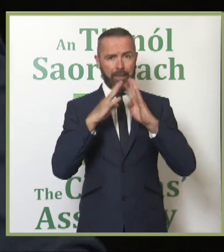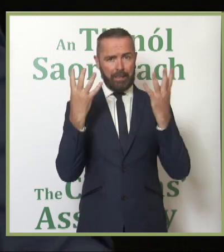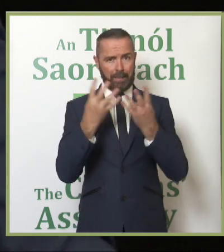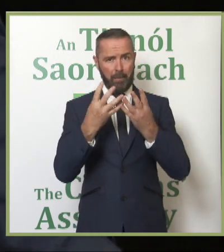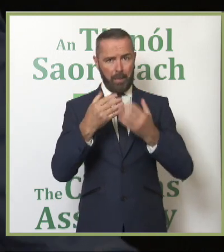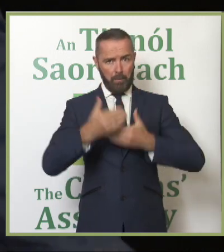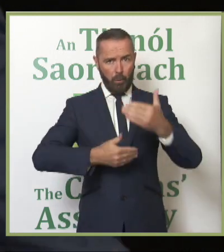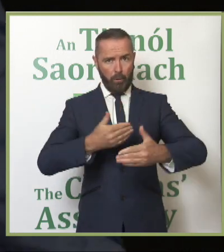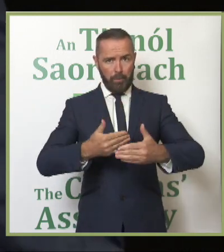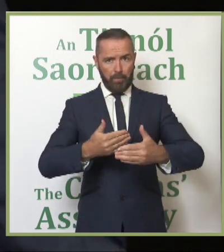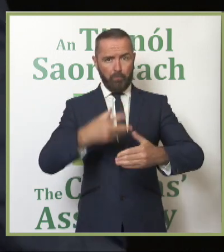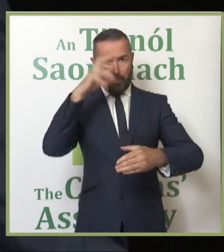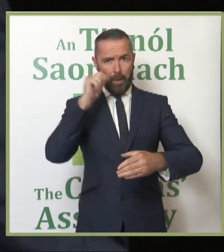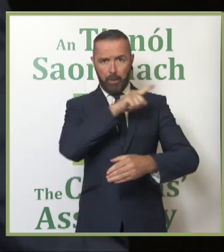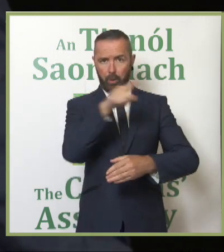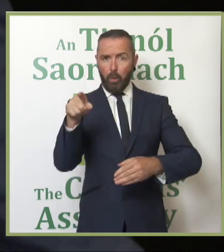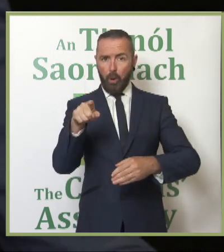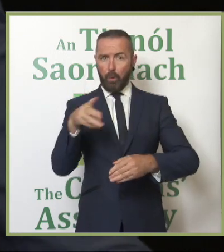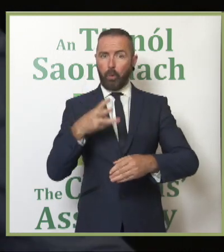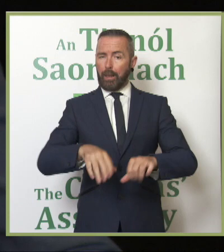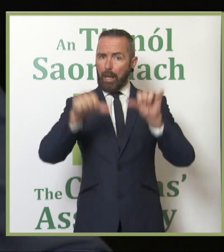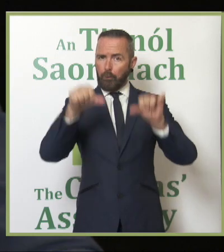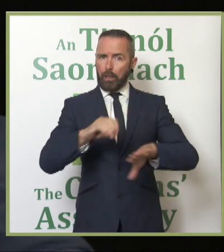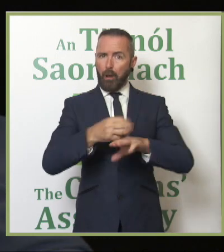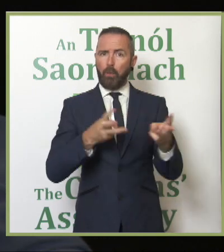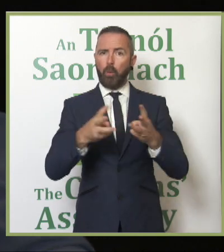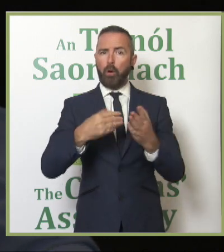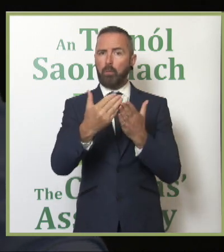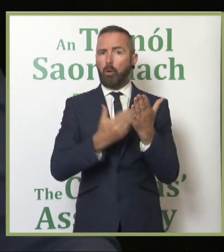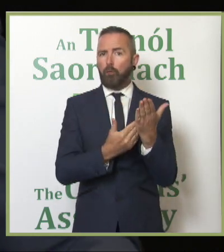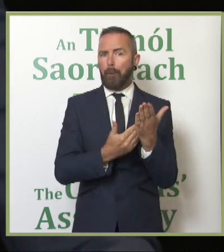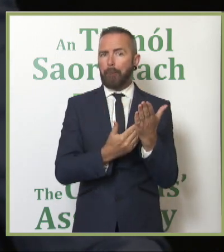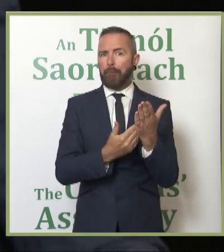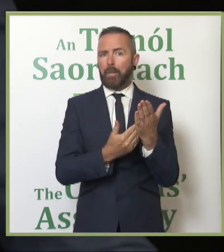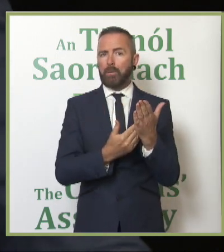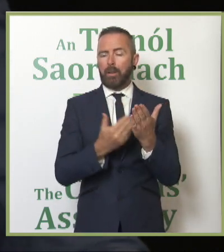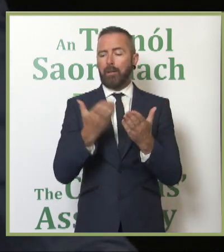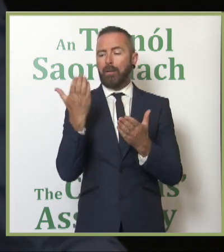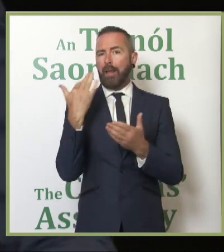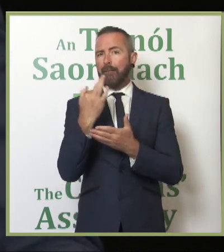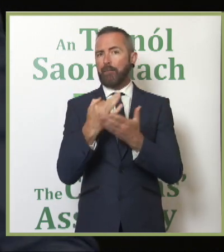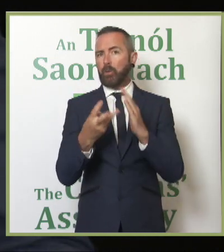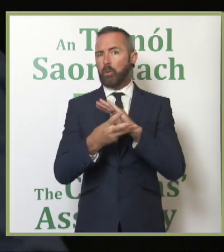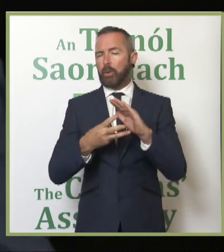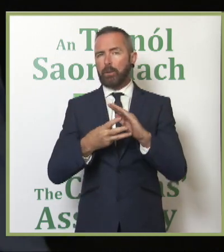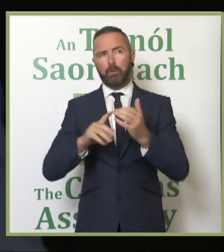programme. And so what we've been doing over the last couple of weeks is trying to figure out a way to devise a draft work